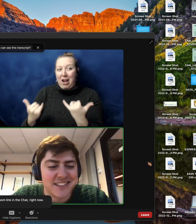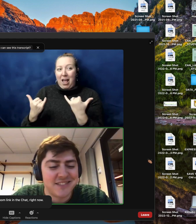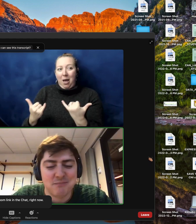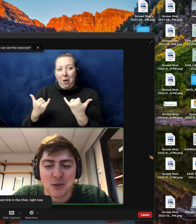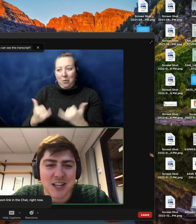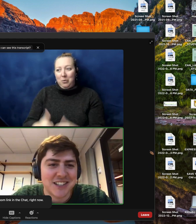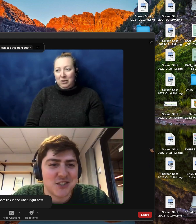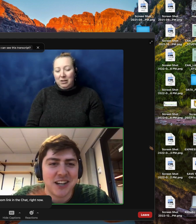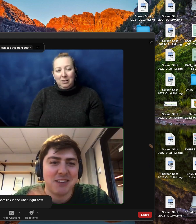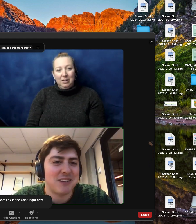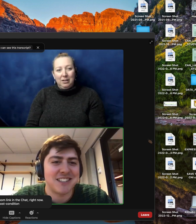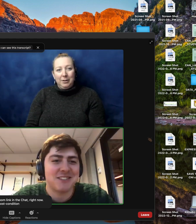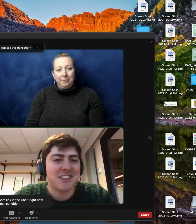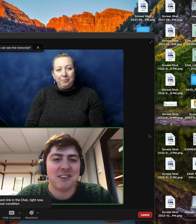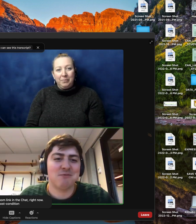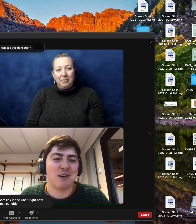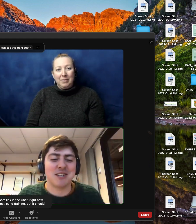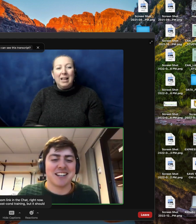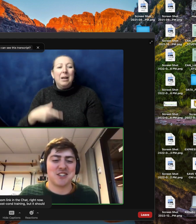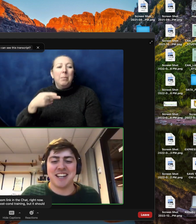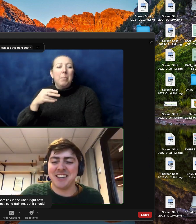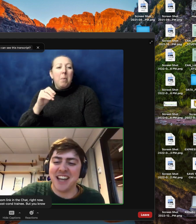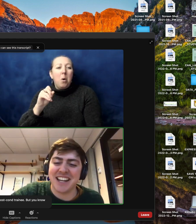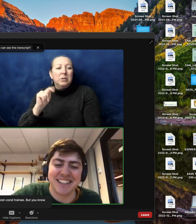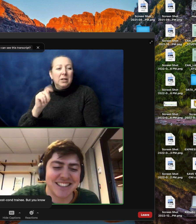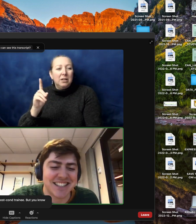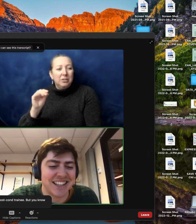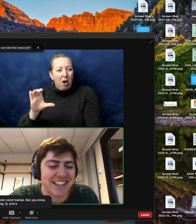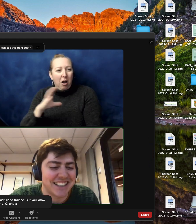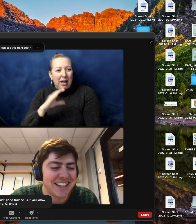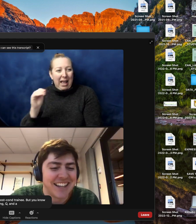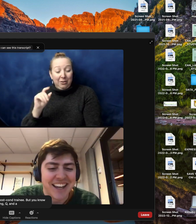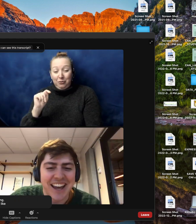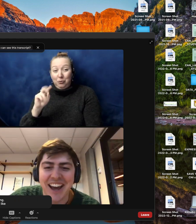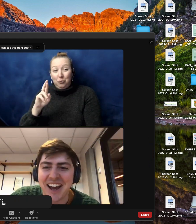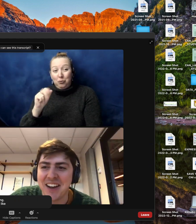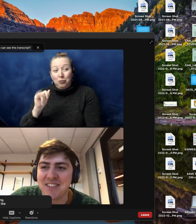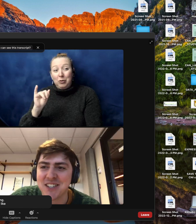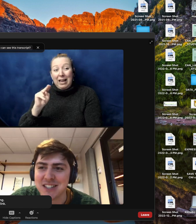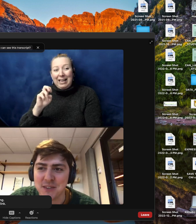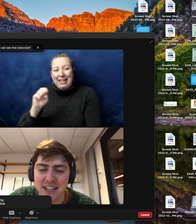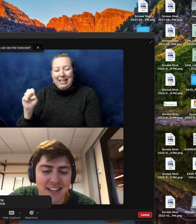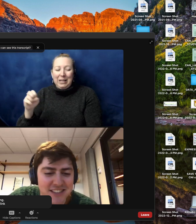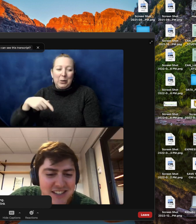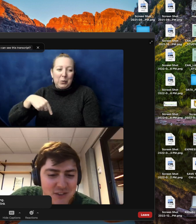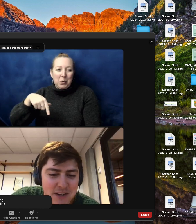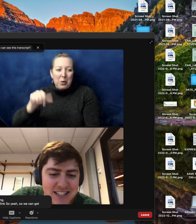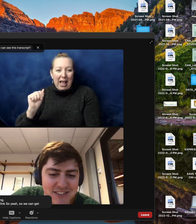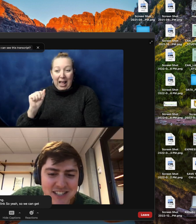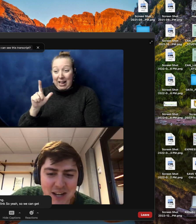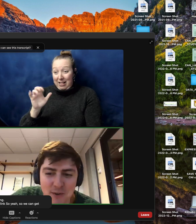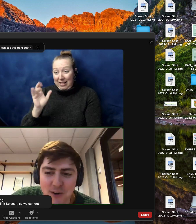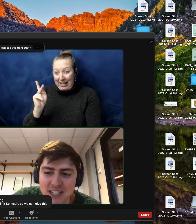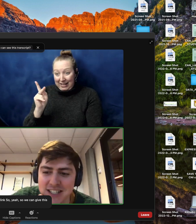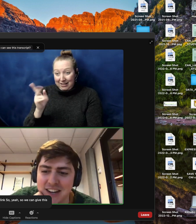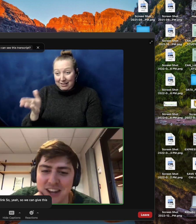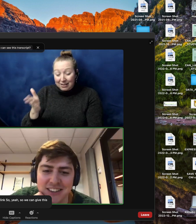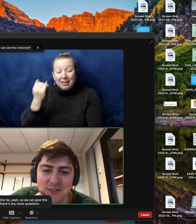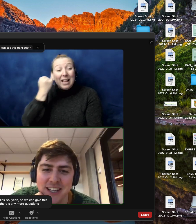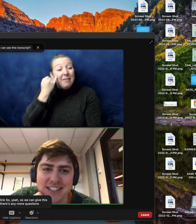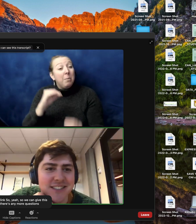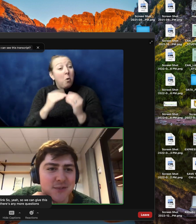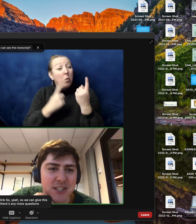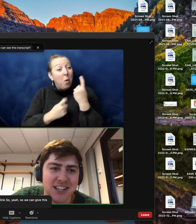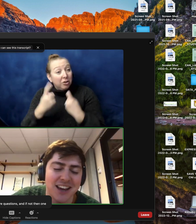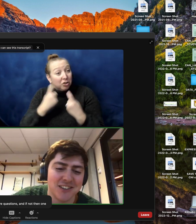said postdoc and trainee, but you know, postdoc and trainee Q&A. There's the link. So yeah, so we can give this a few minutes if there's any more questions, and if not,